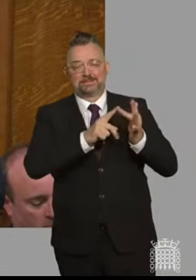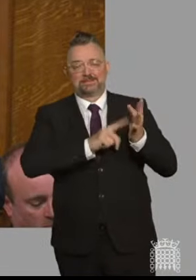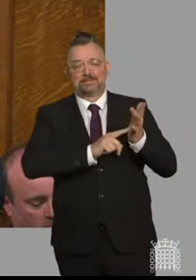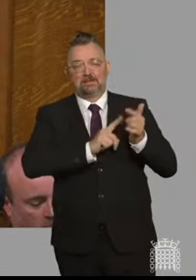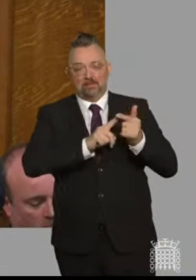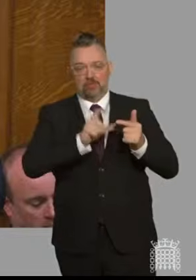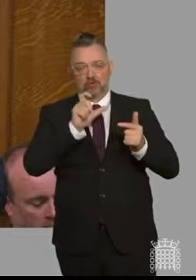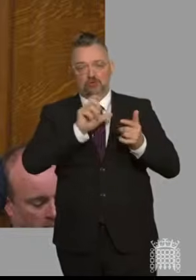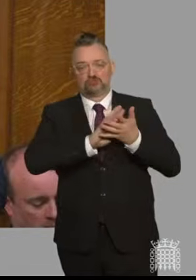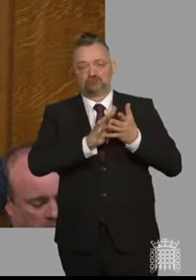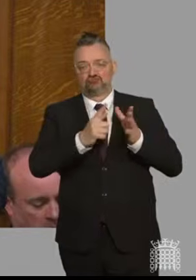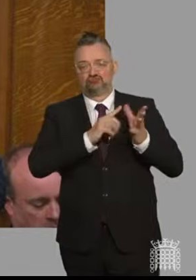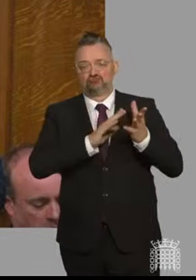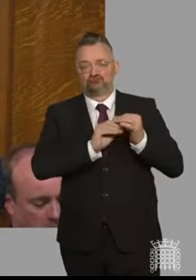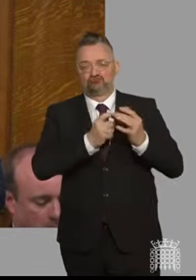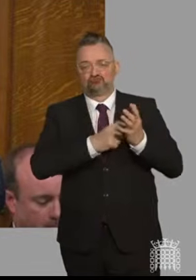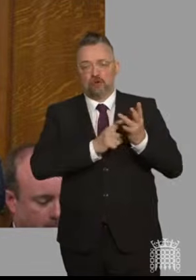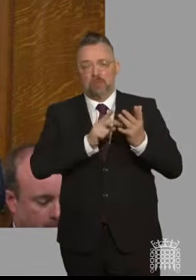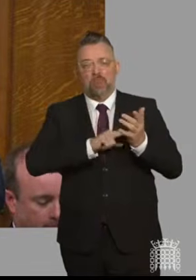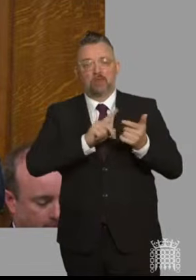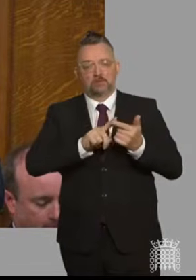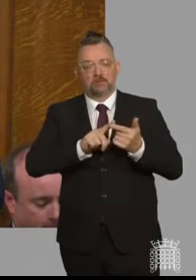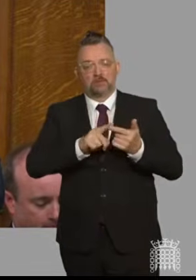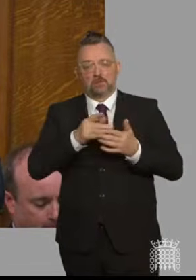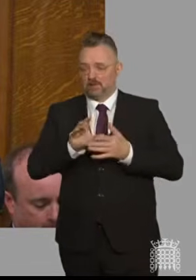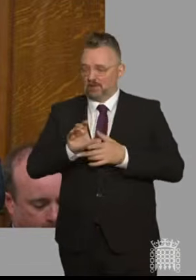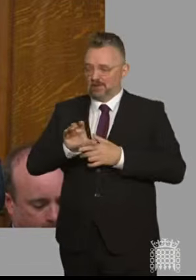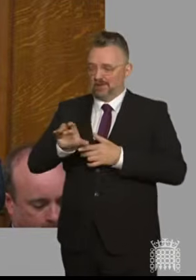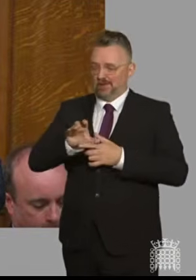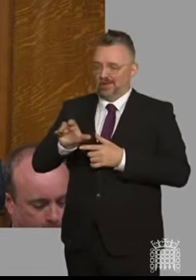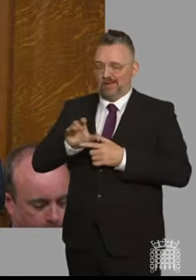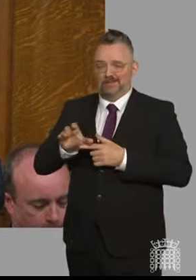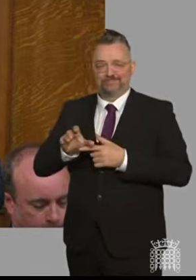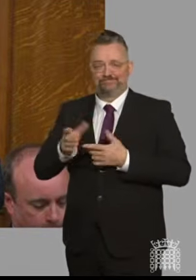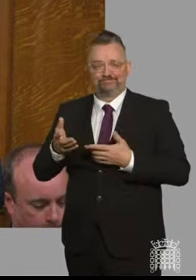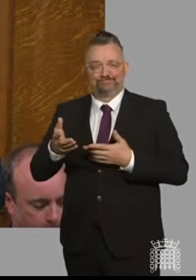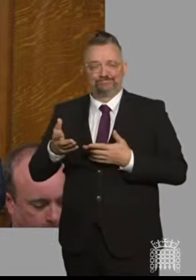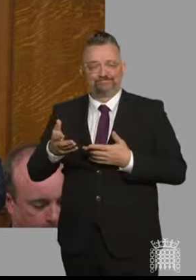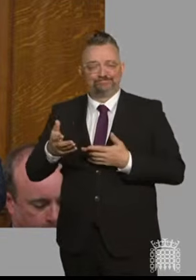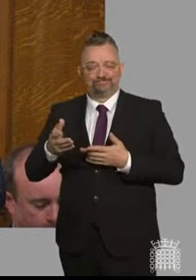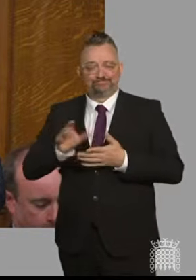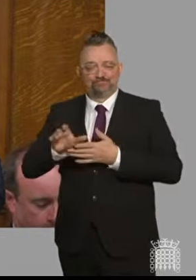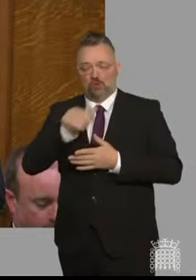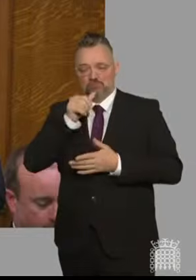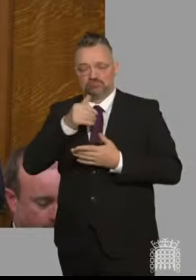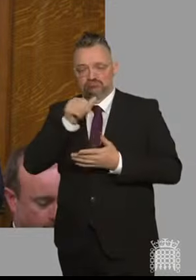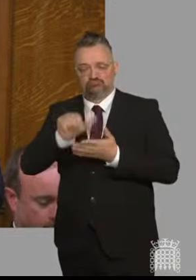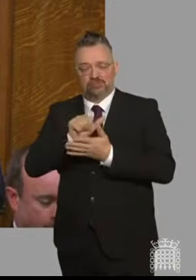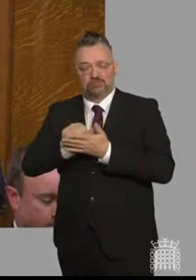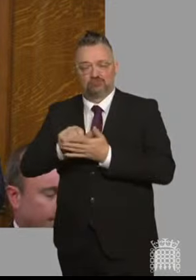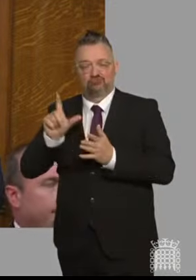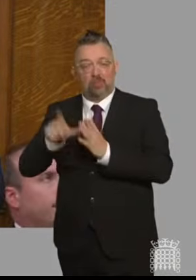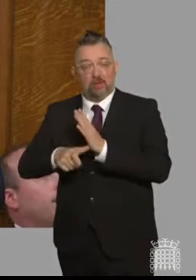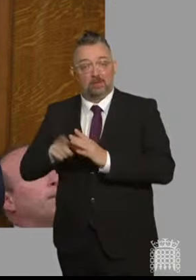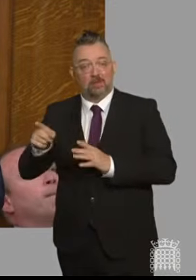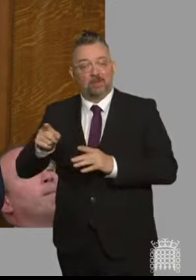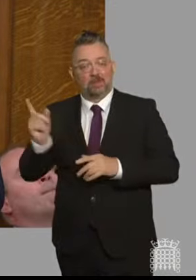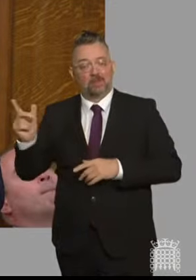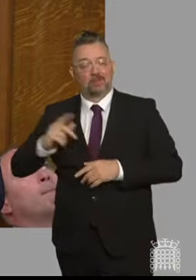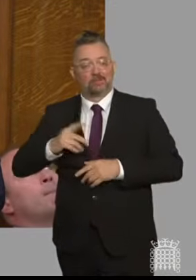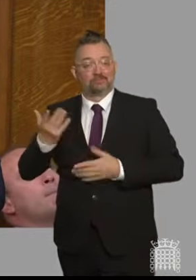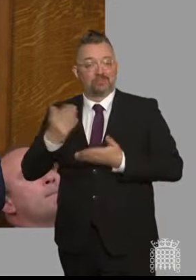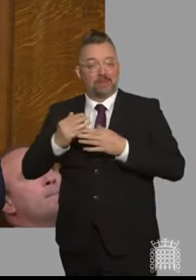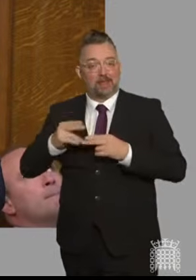we failed to deter Adolf Hitler, and 50 million people tragically died in the Second World War.